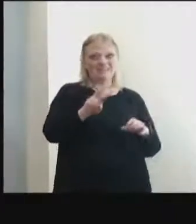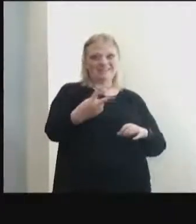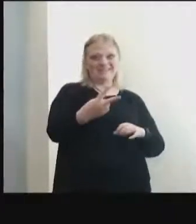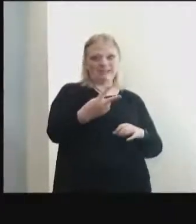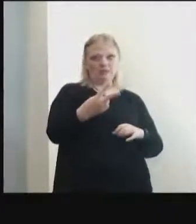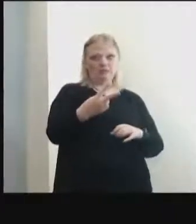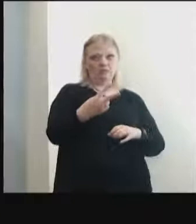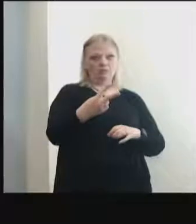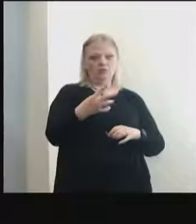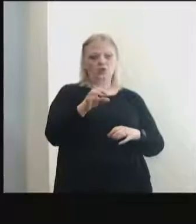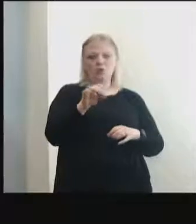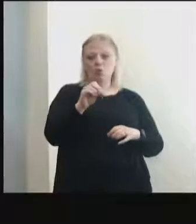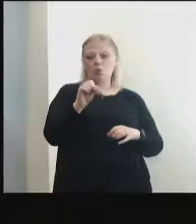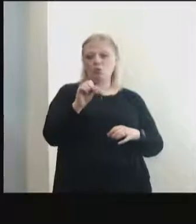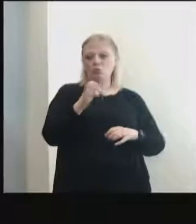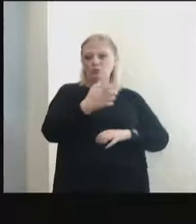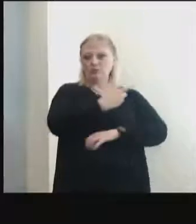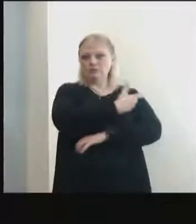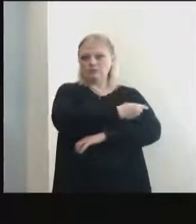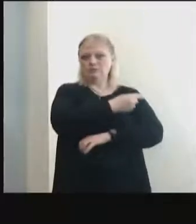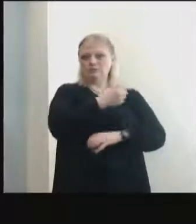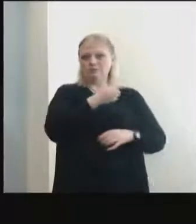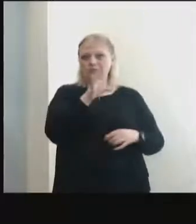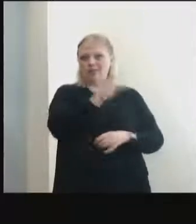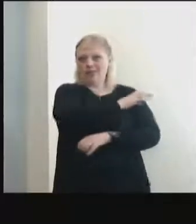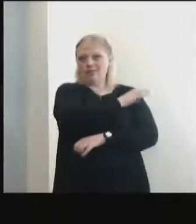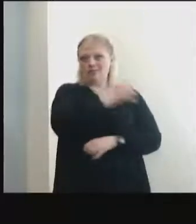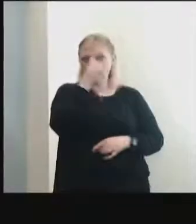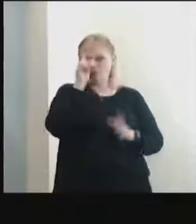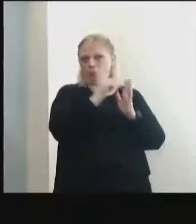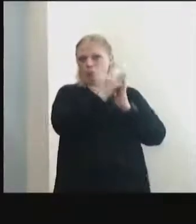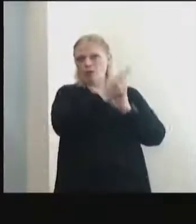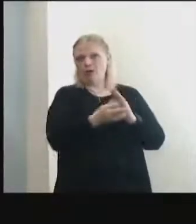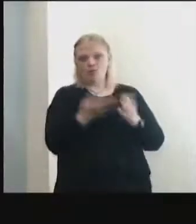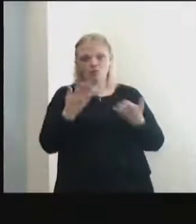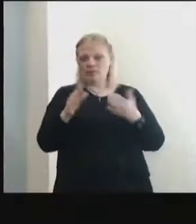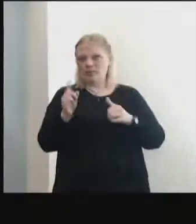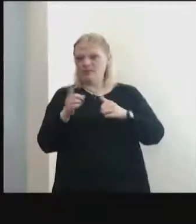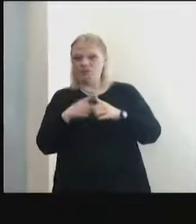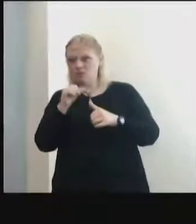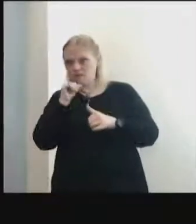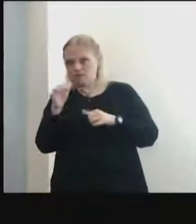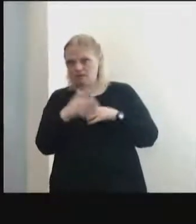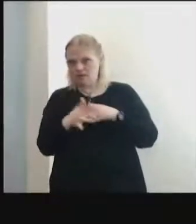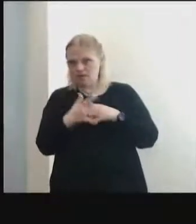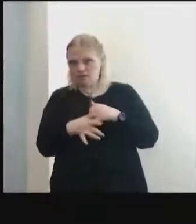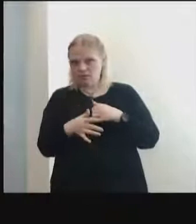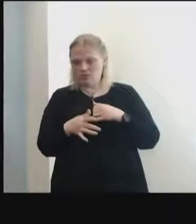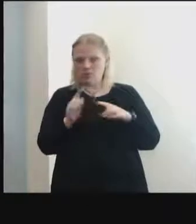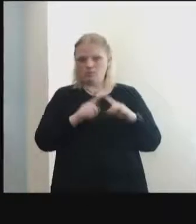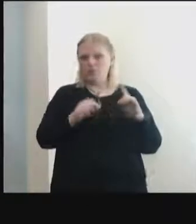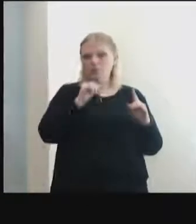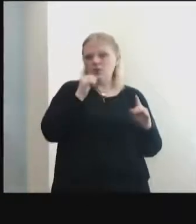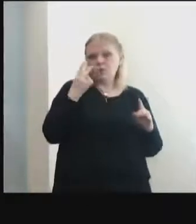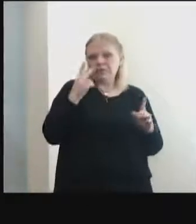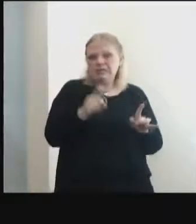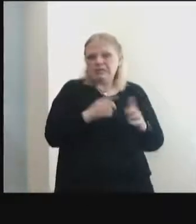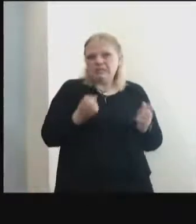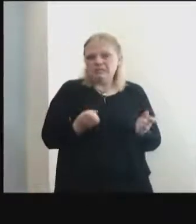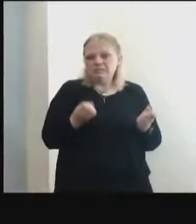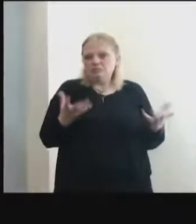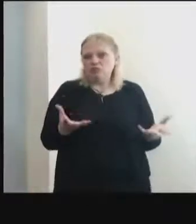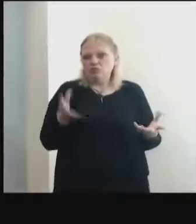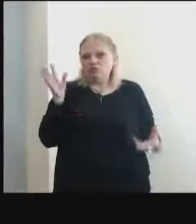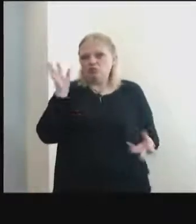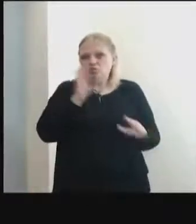for a while. So it makes no sense to not have the first dose available if somebody wants to show. But we're just not seeing as much of